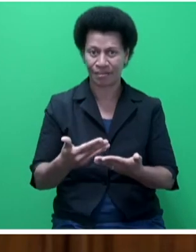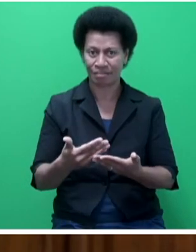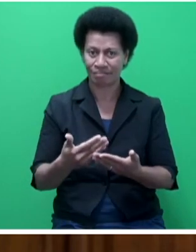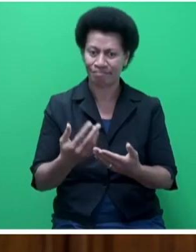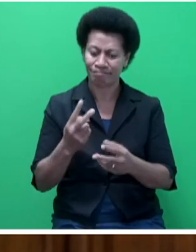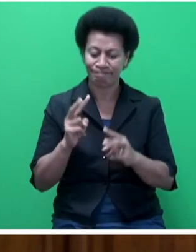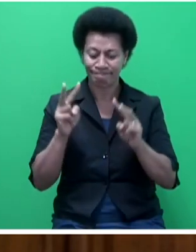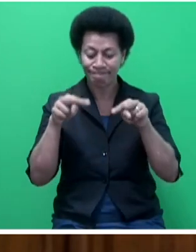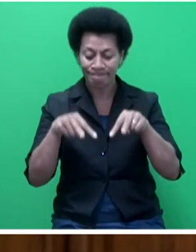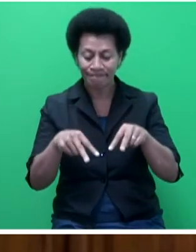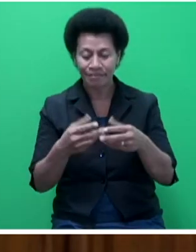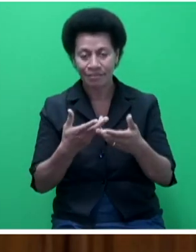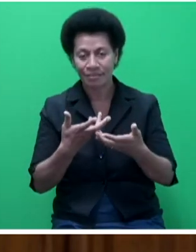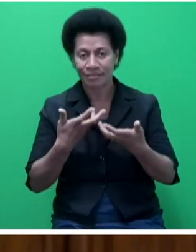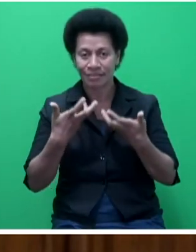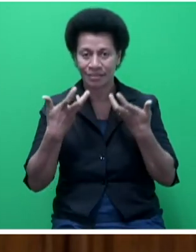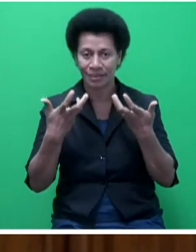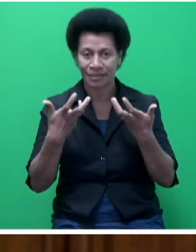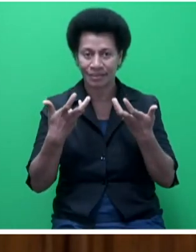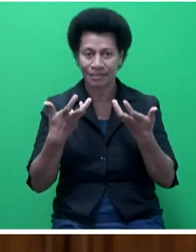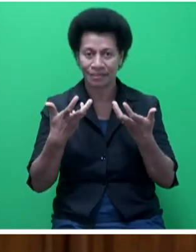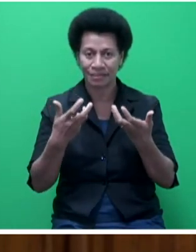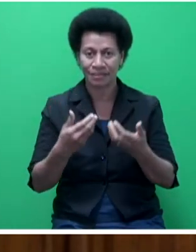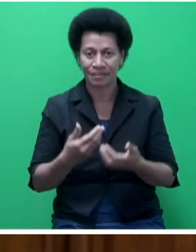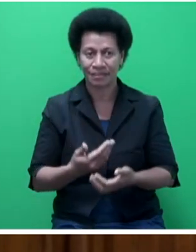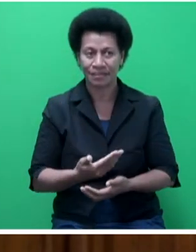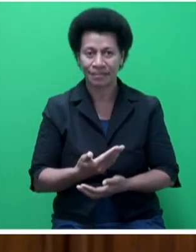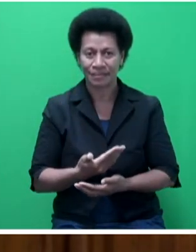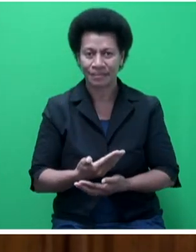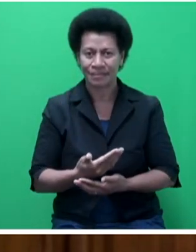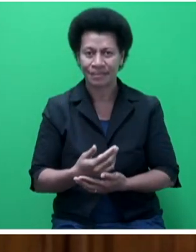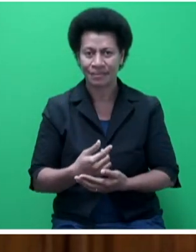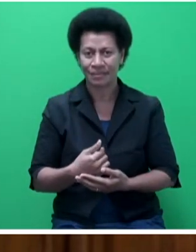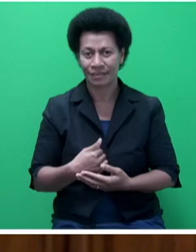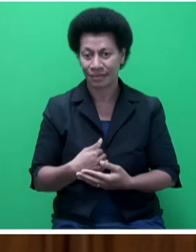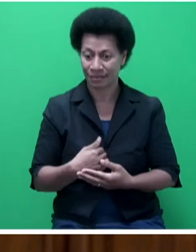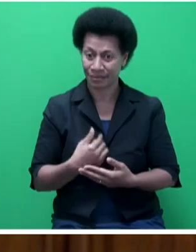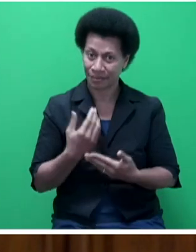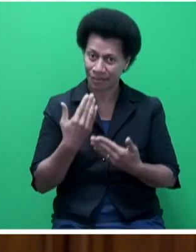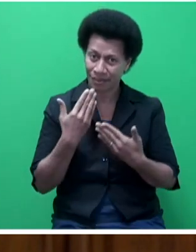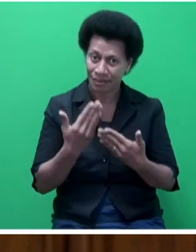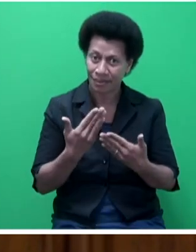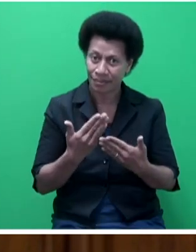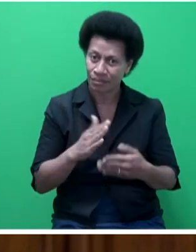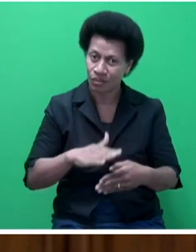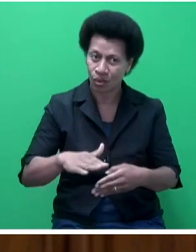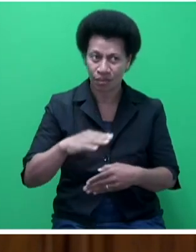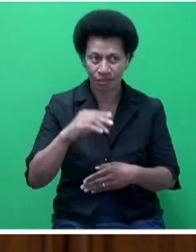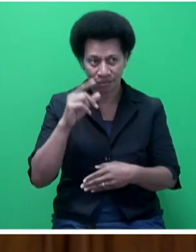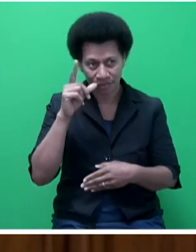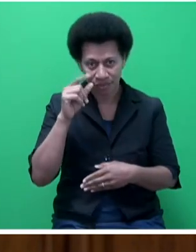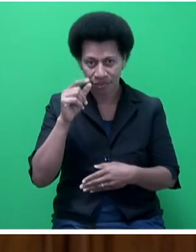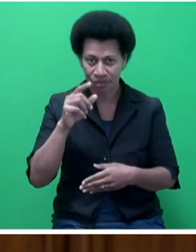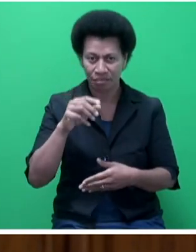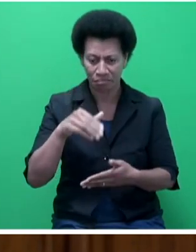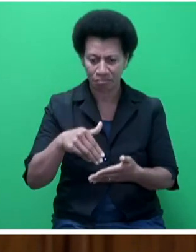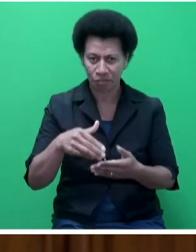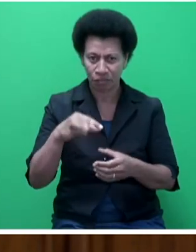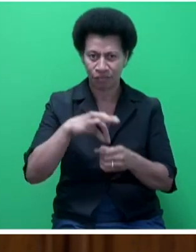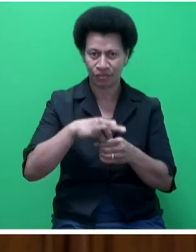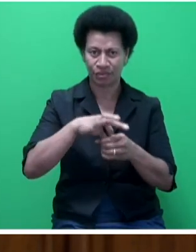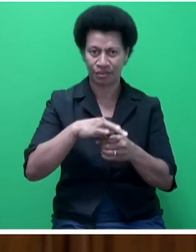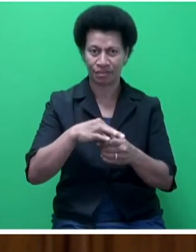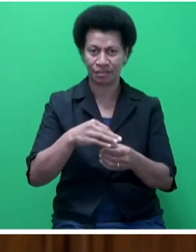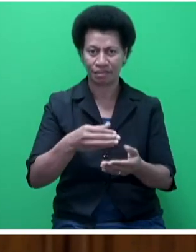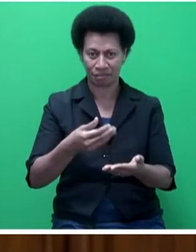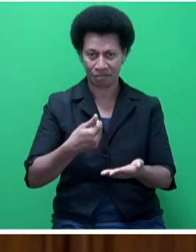above. It is with humbleness and a deep sense of gratitude to the Fijians that I rise to make my maiden